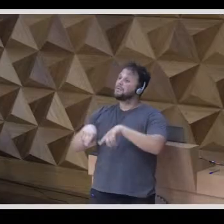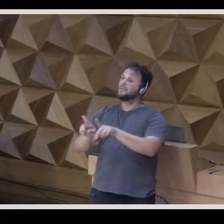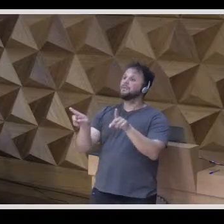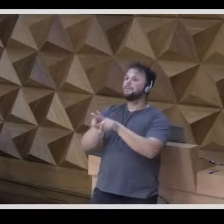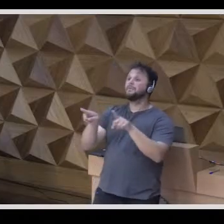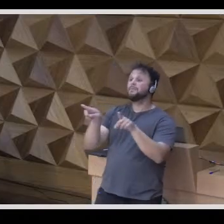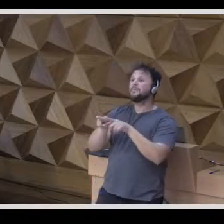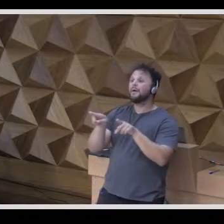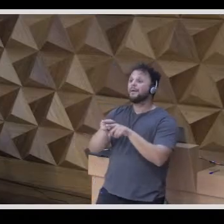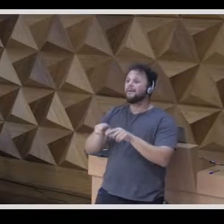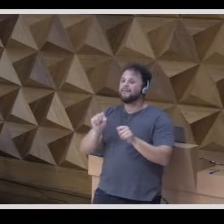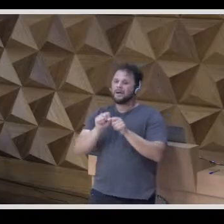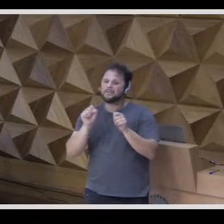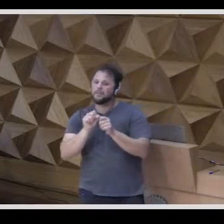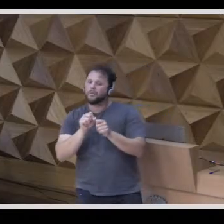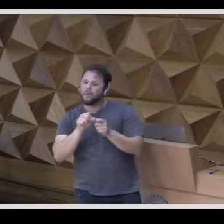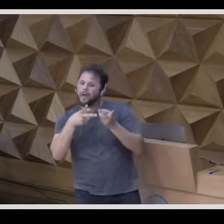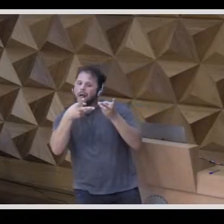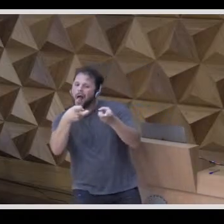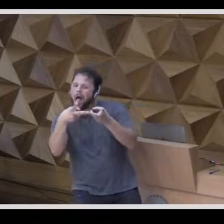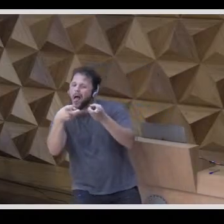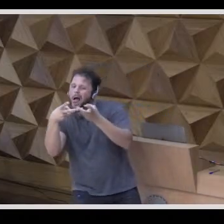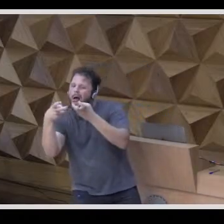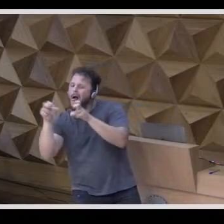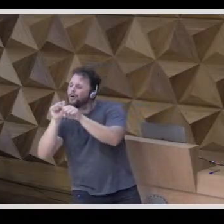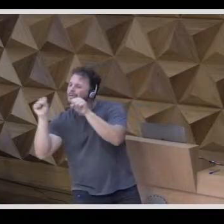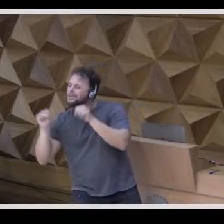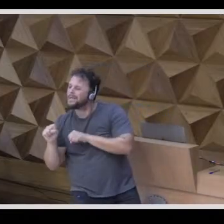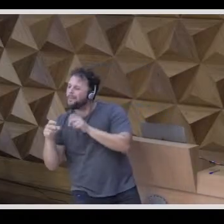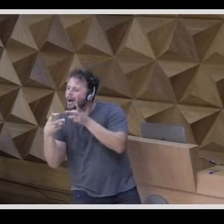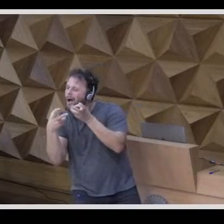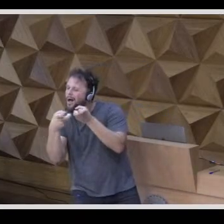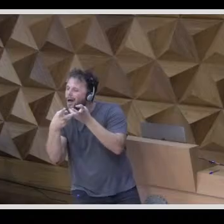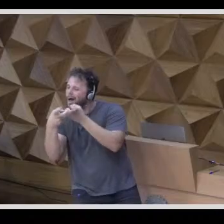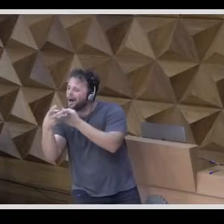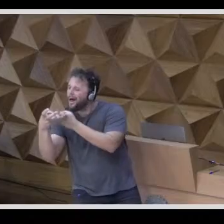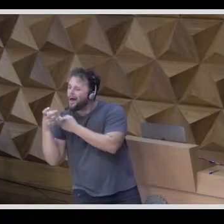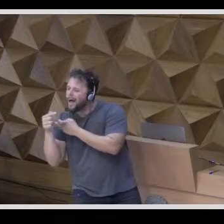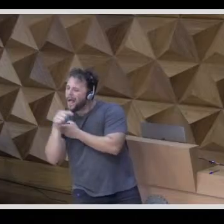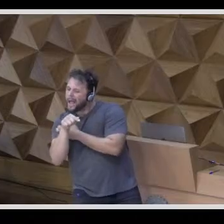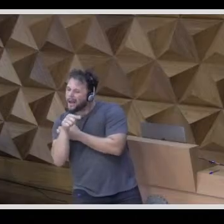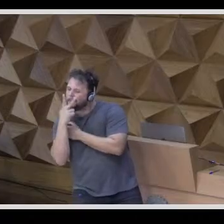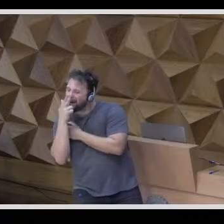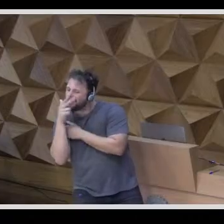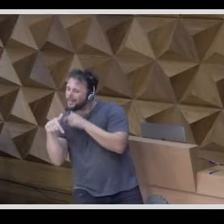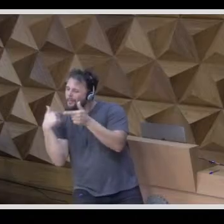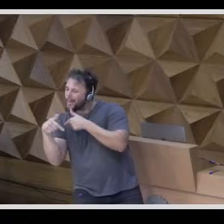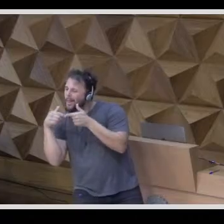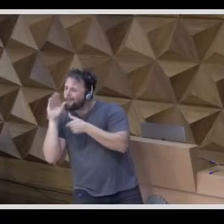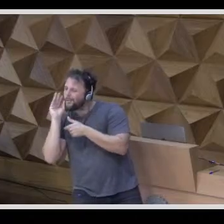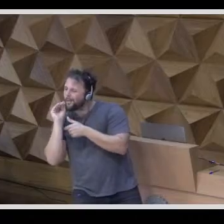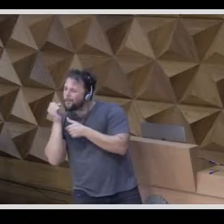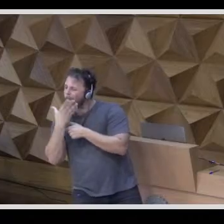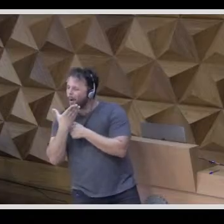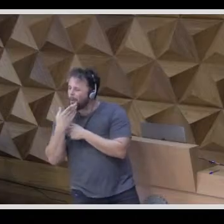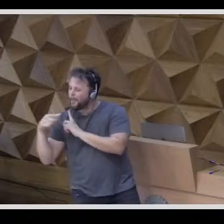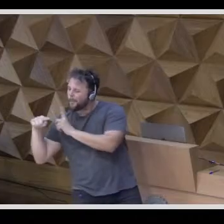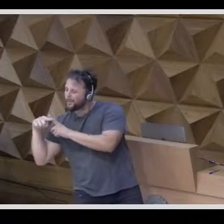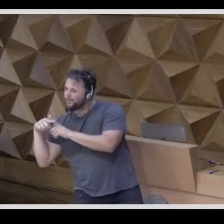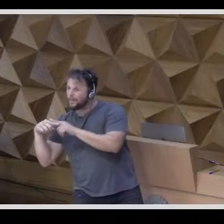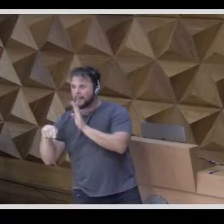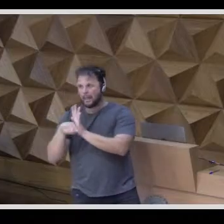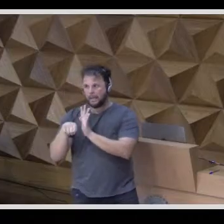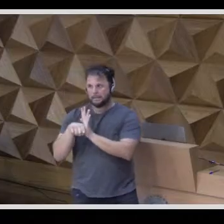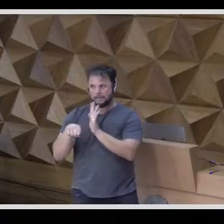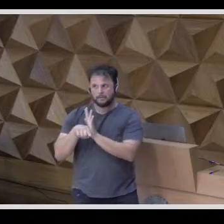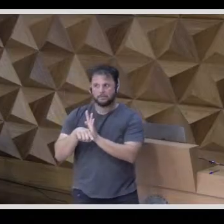doing certain things well or certain things seemingly not well. So let's take the medication